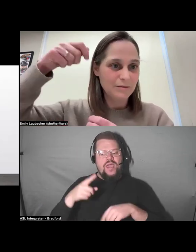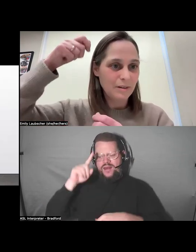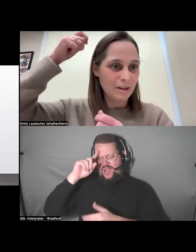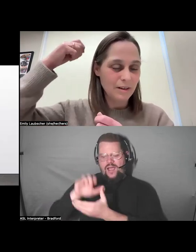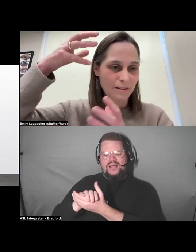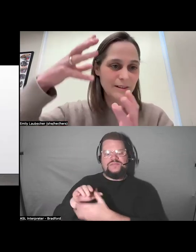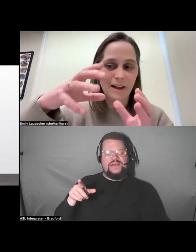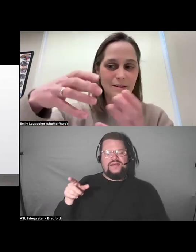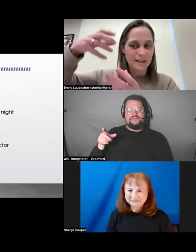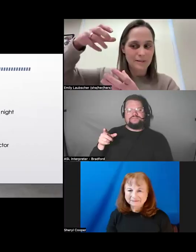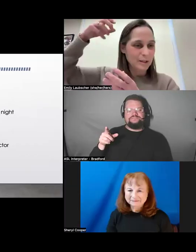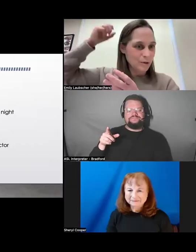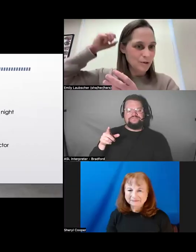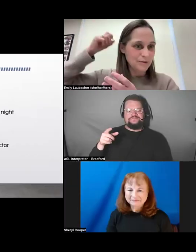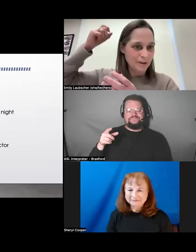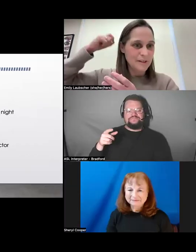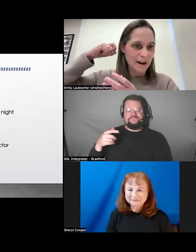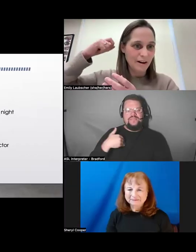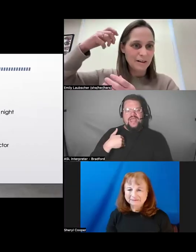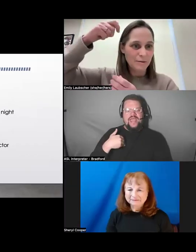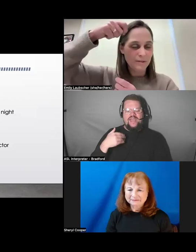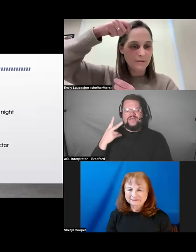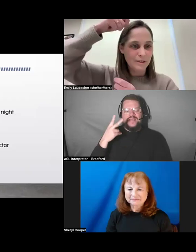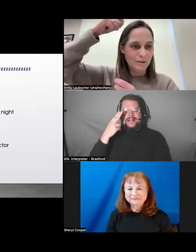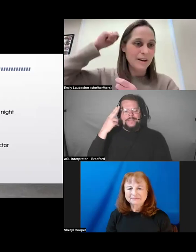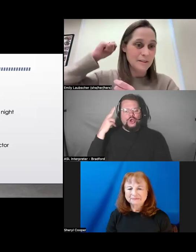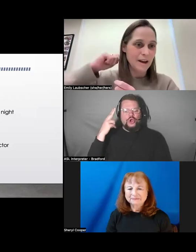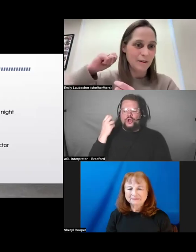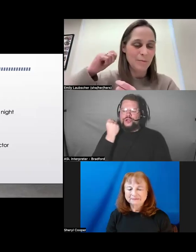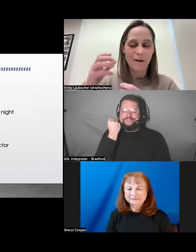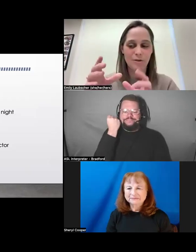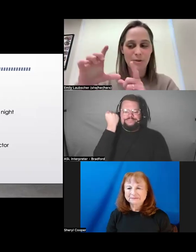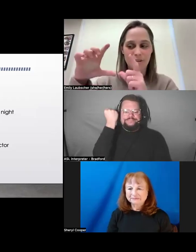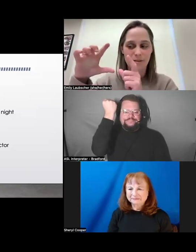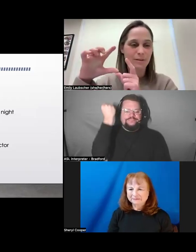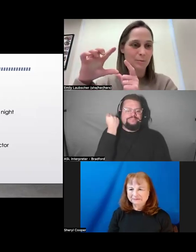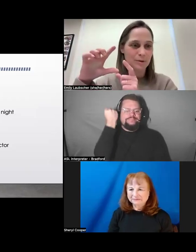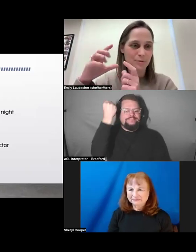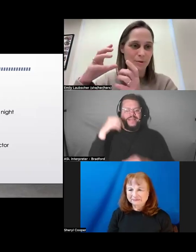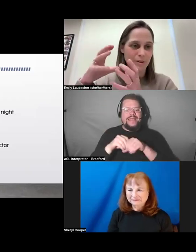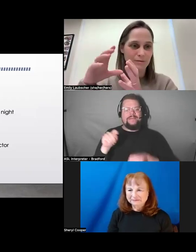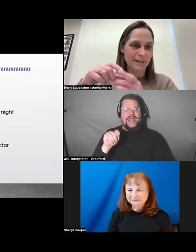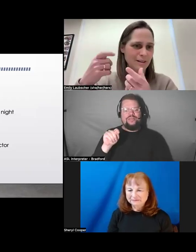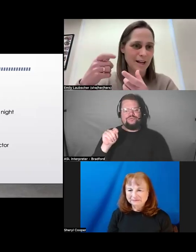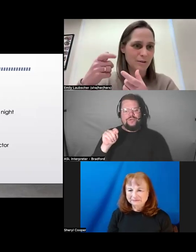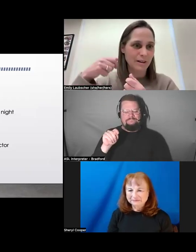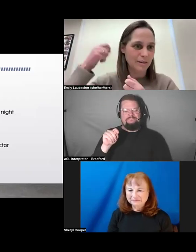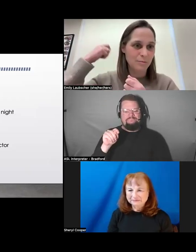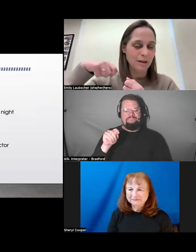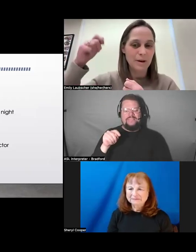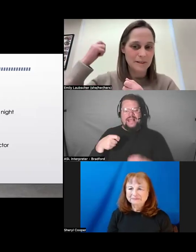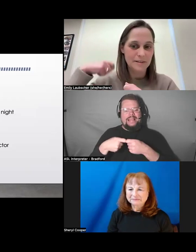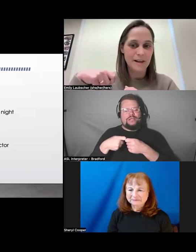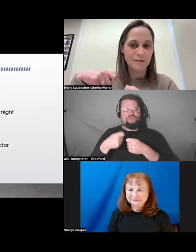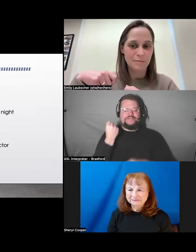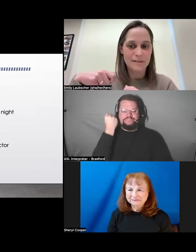would had like clippers for his hair and he would, cut his hair in the bathroom and the little clippers were like electric and they would make